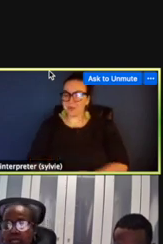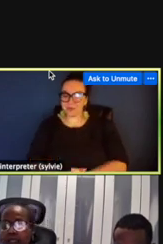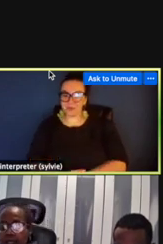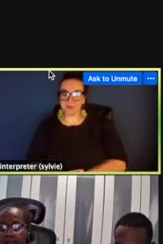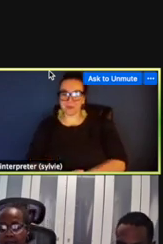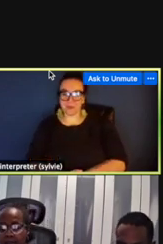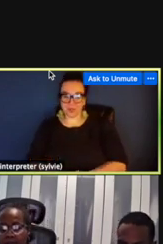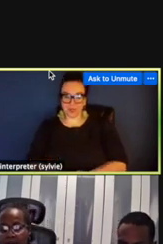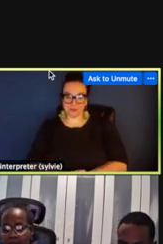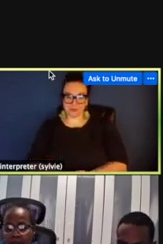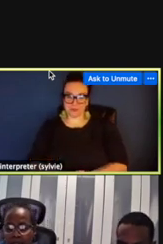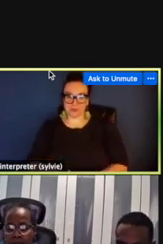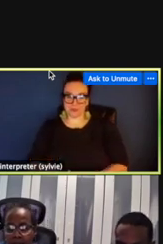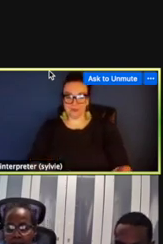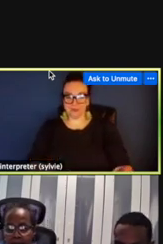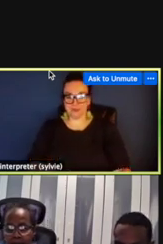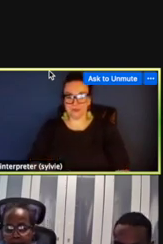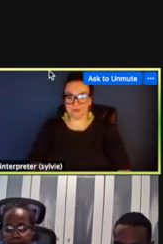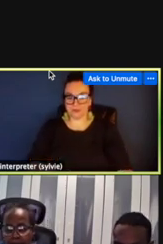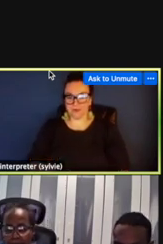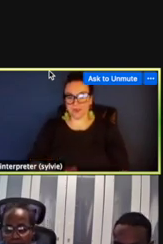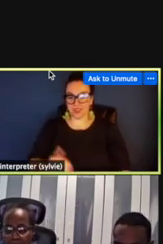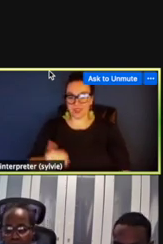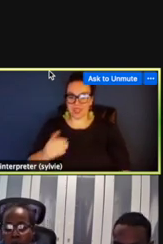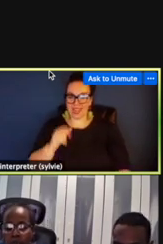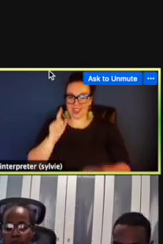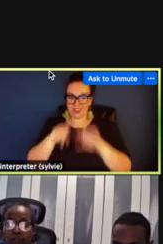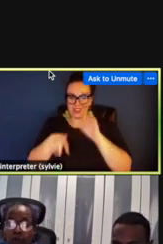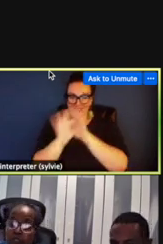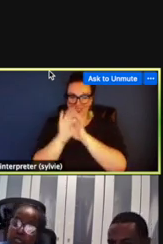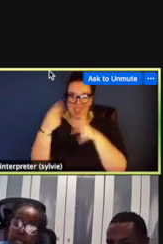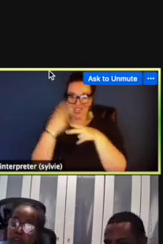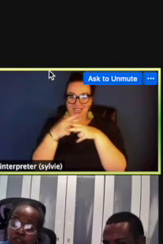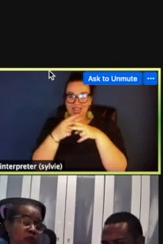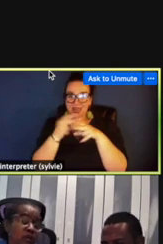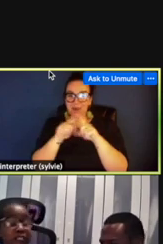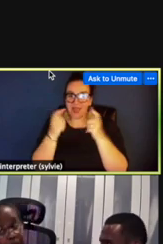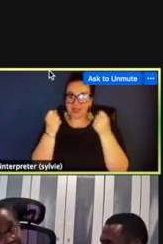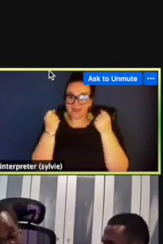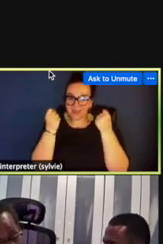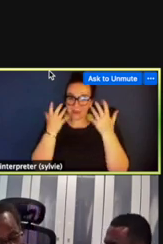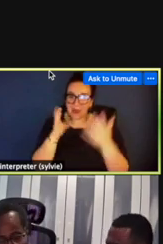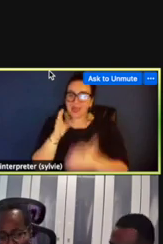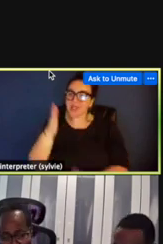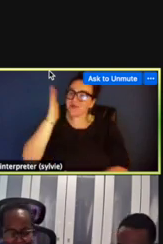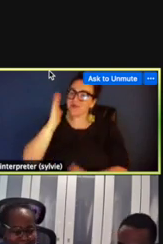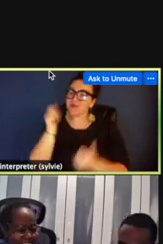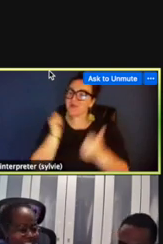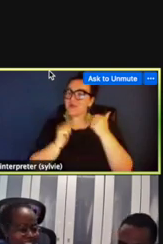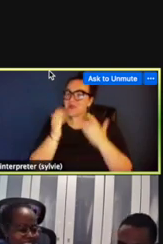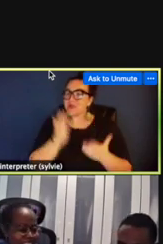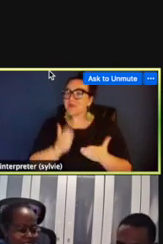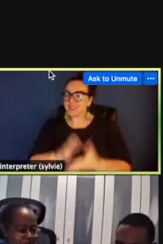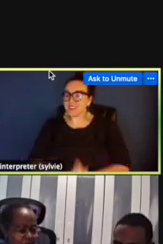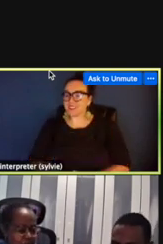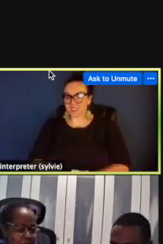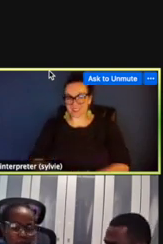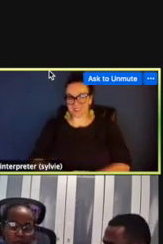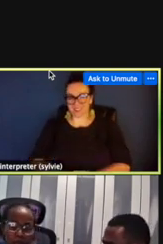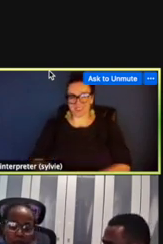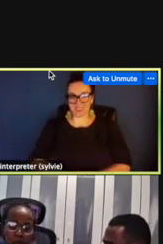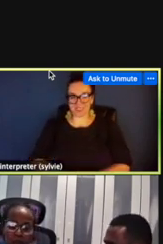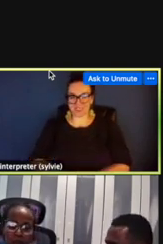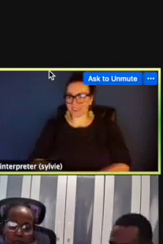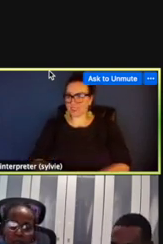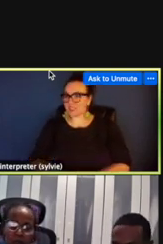name on it, but they had a lot of old performers there. I don't know if you guys may know. You guys ain't everyone, that's